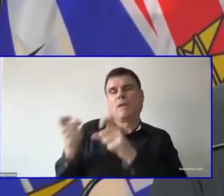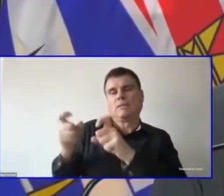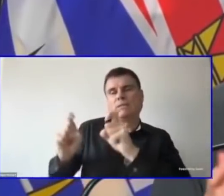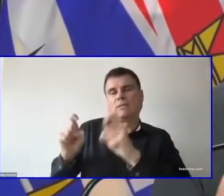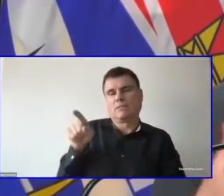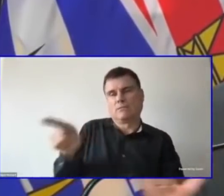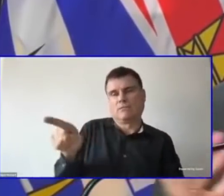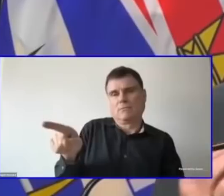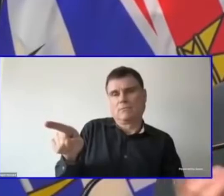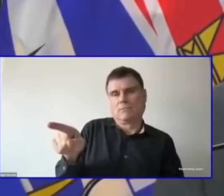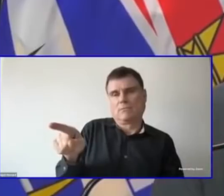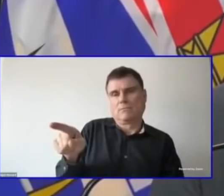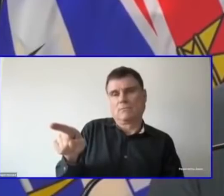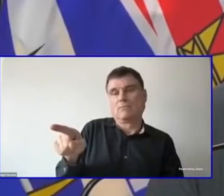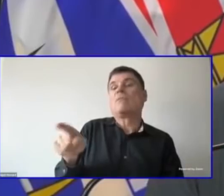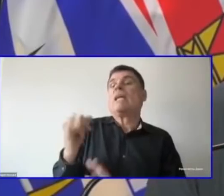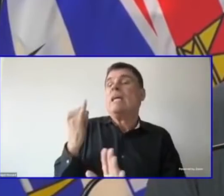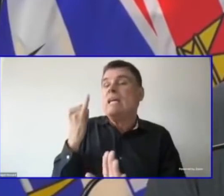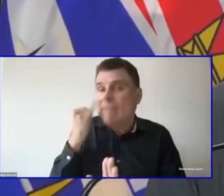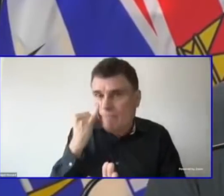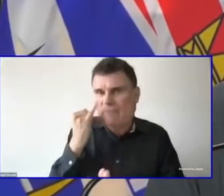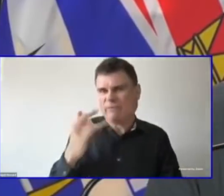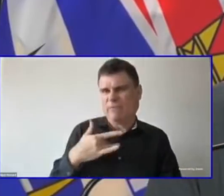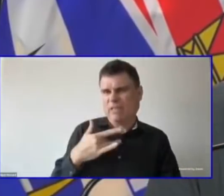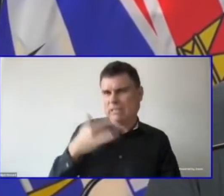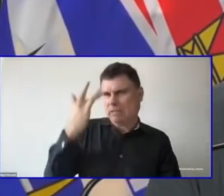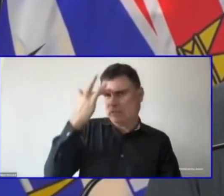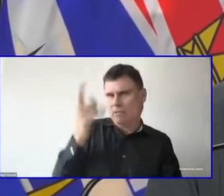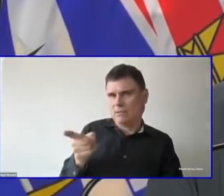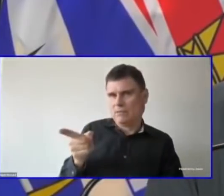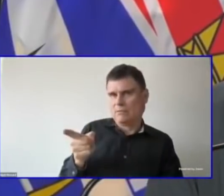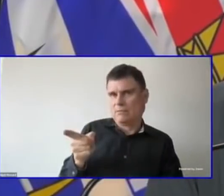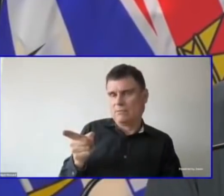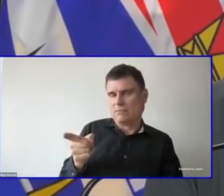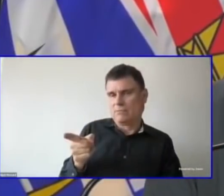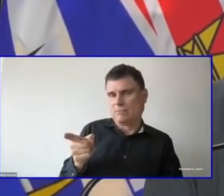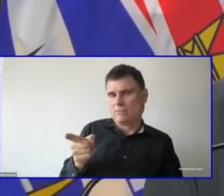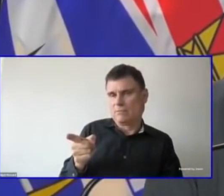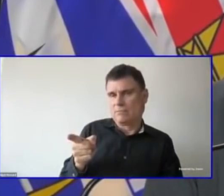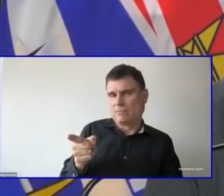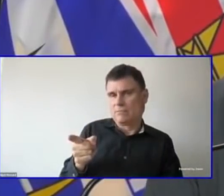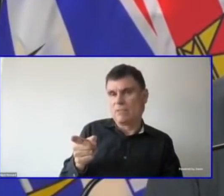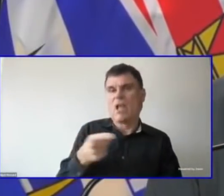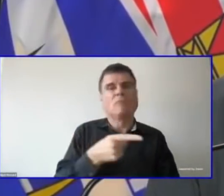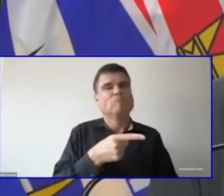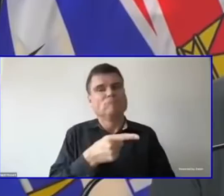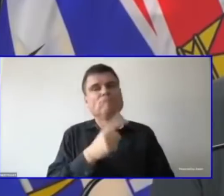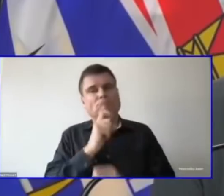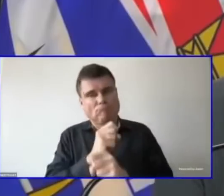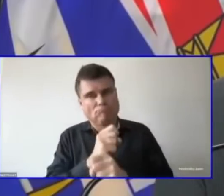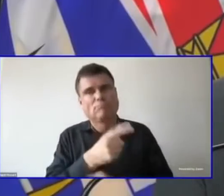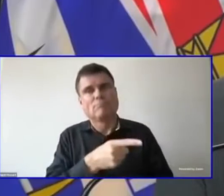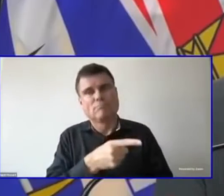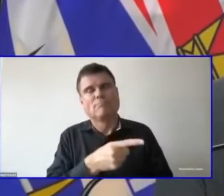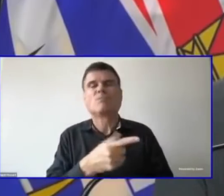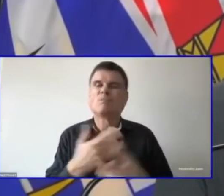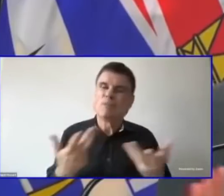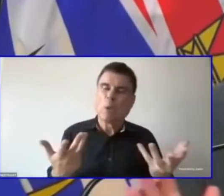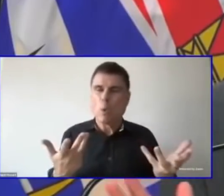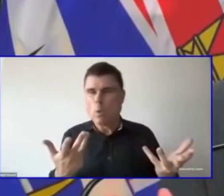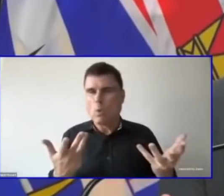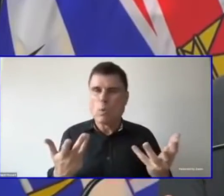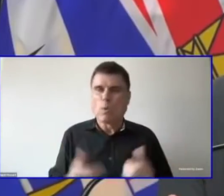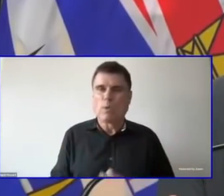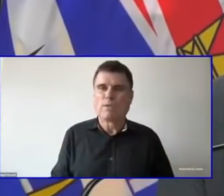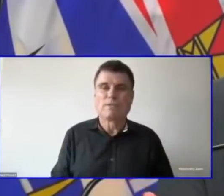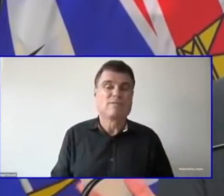have symptoms and being able to determine who's got COVID and not. So it is a challenge, but you know, the challenges we're